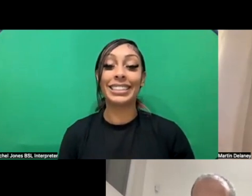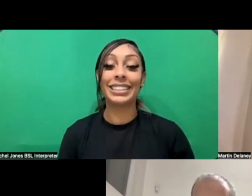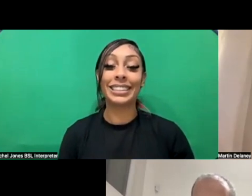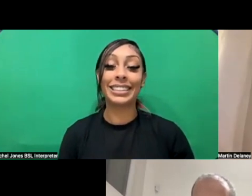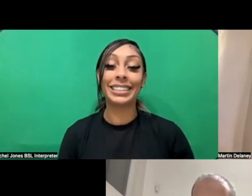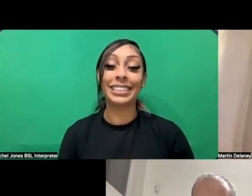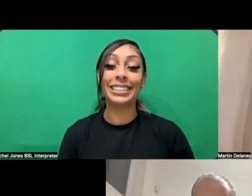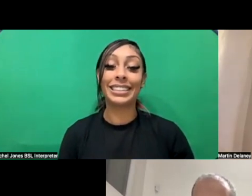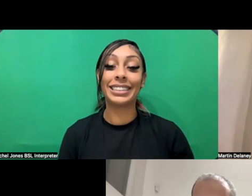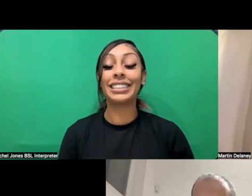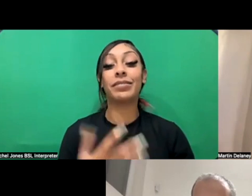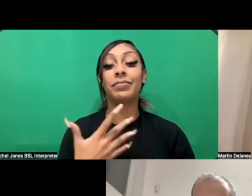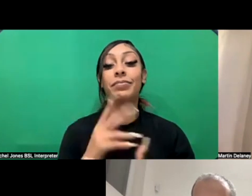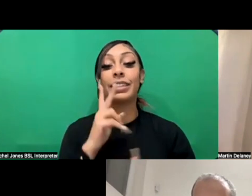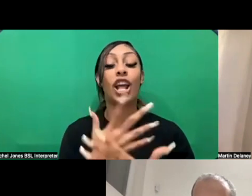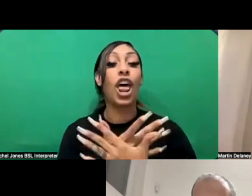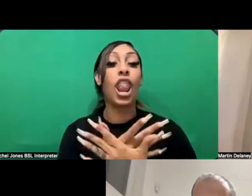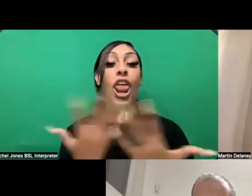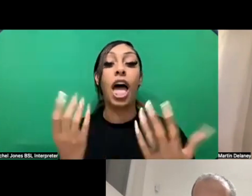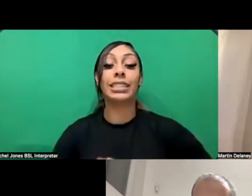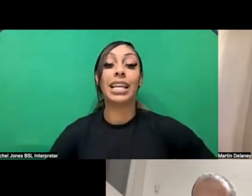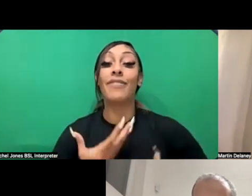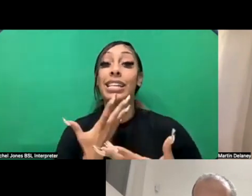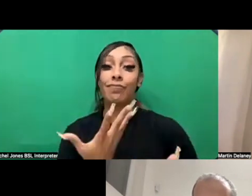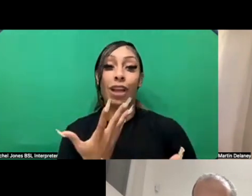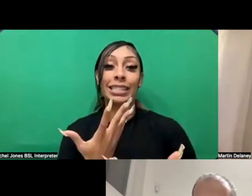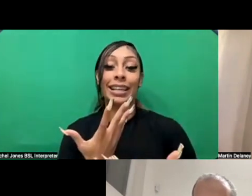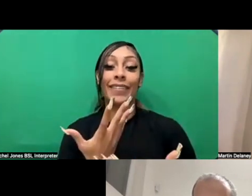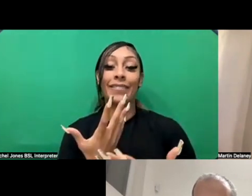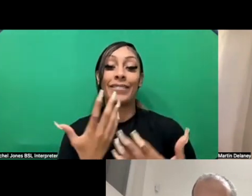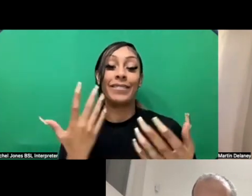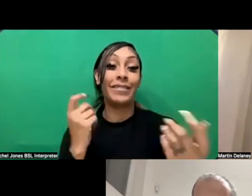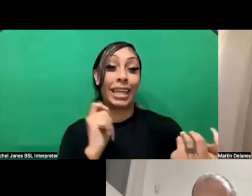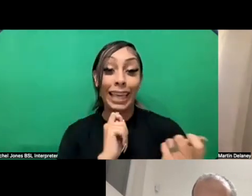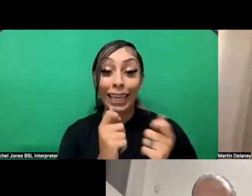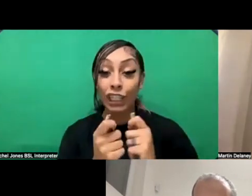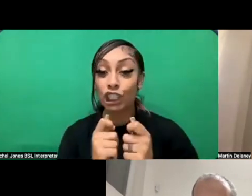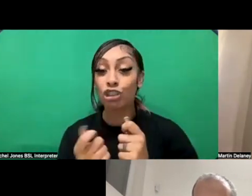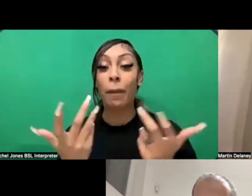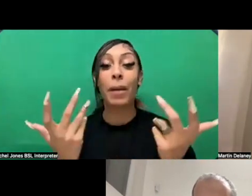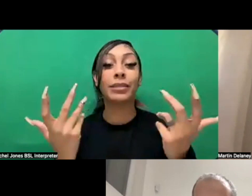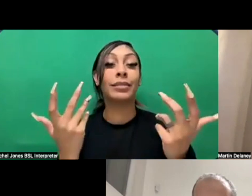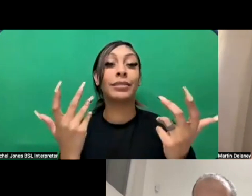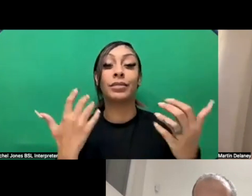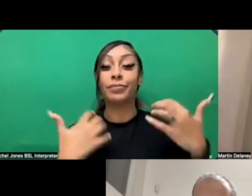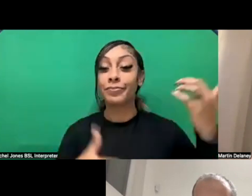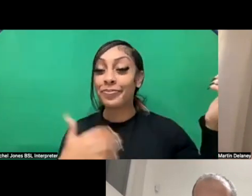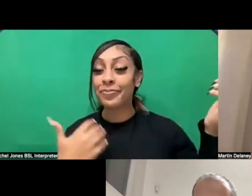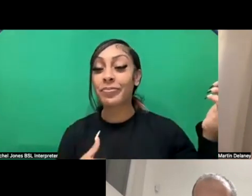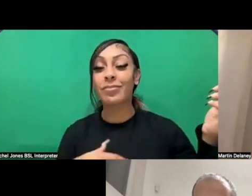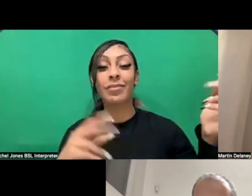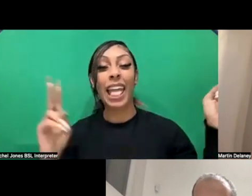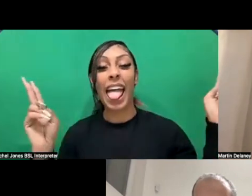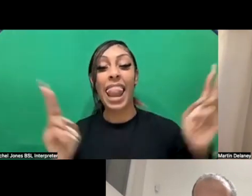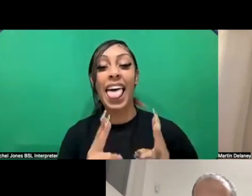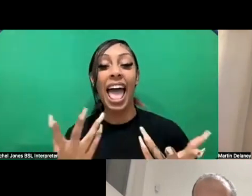basically, I've seen a lot of expressive instruments either lack accessibility for those who maybe struggle